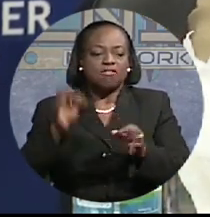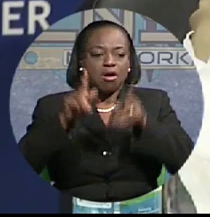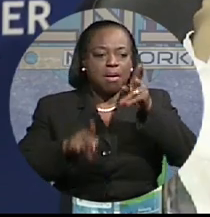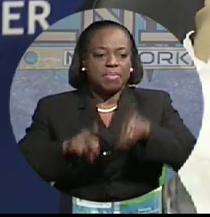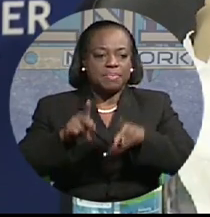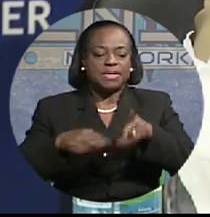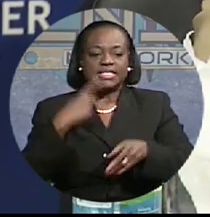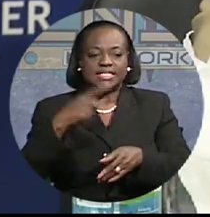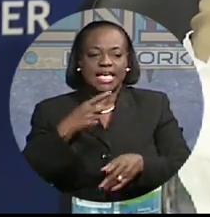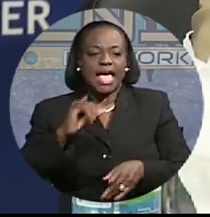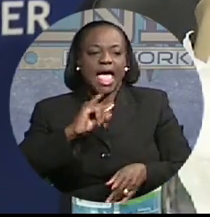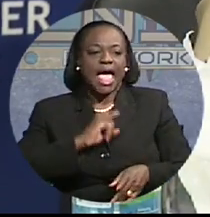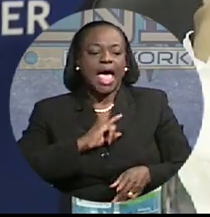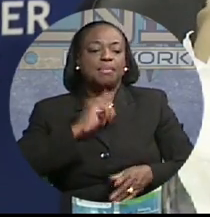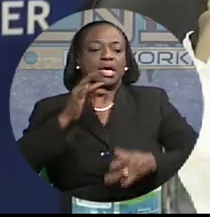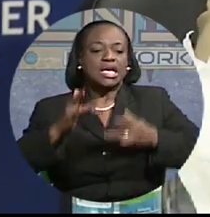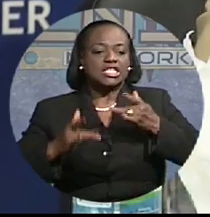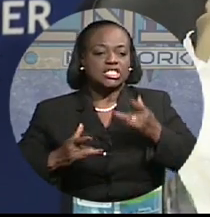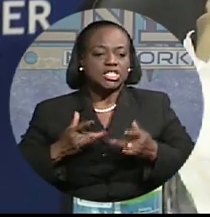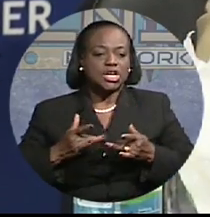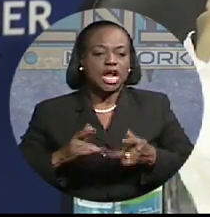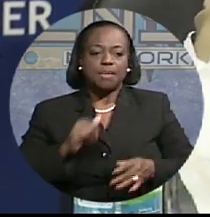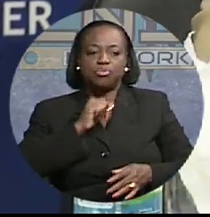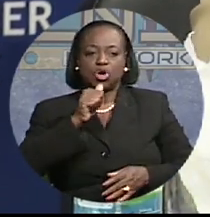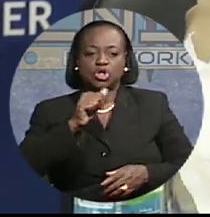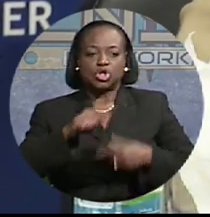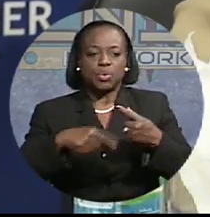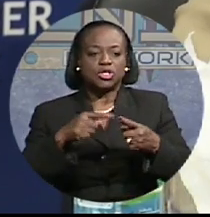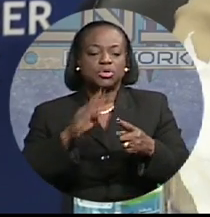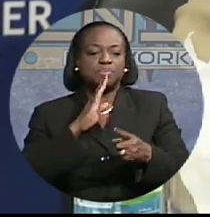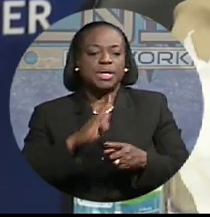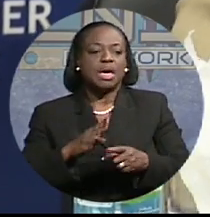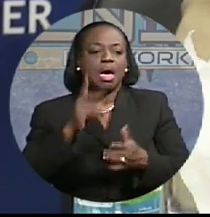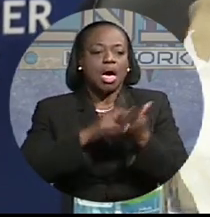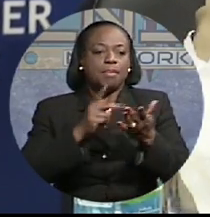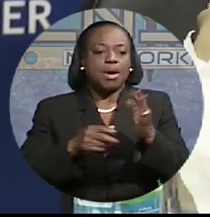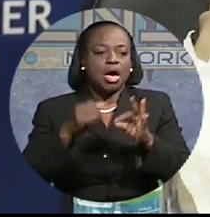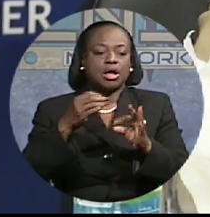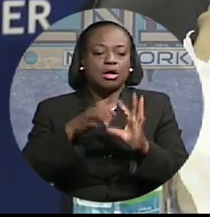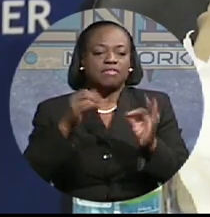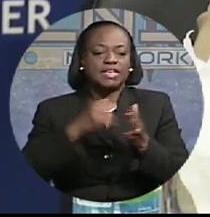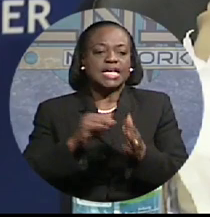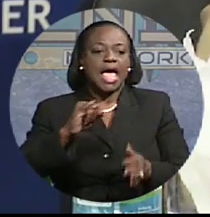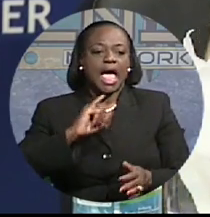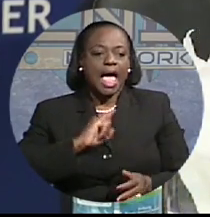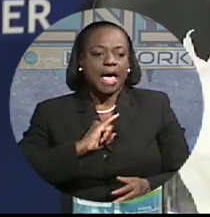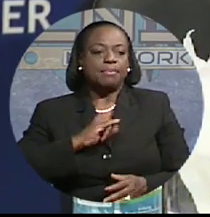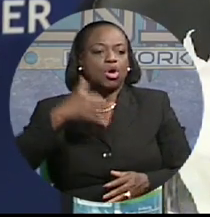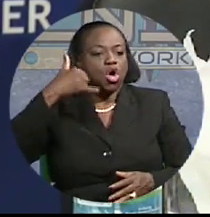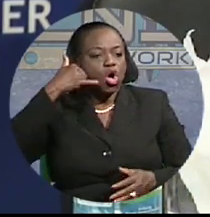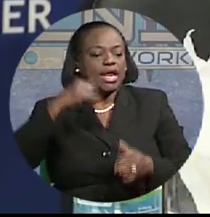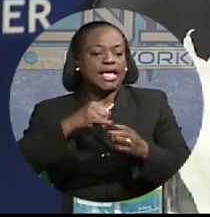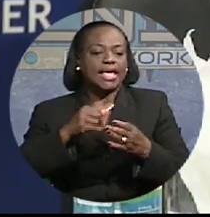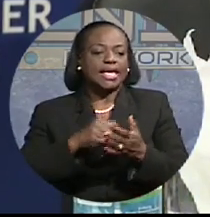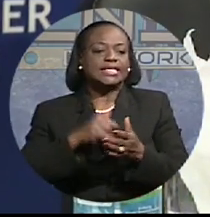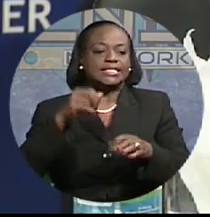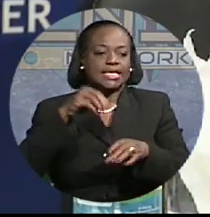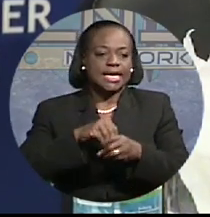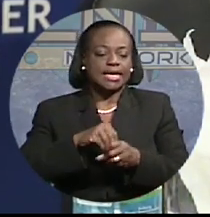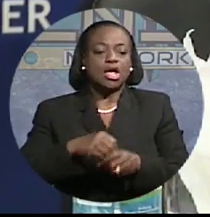saying, I'm concerned and I'm not going to be a part of this, I'm calling it in. And you know what's even better? Those